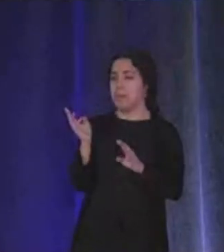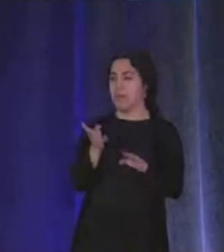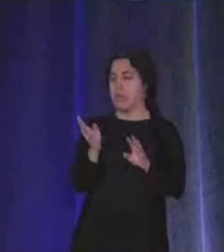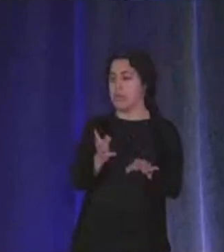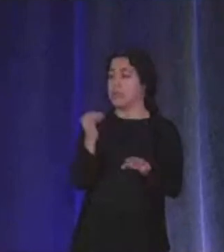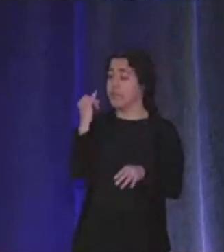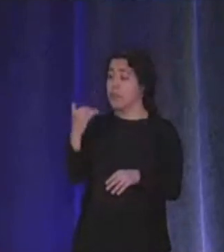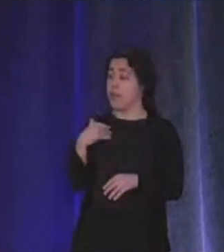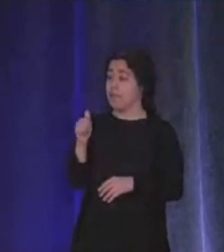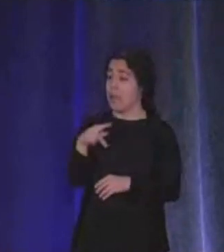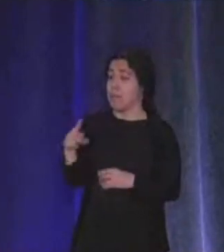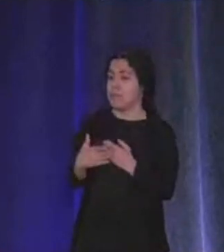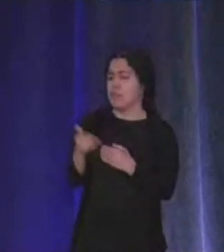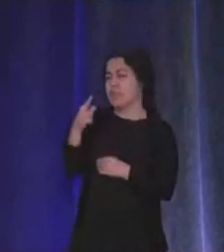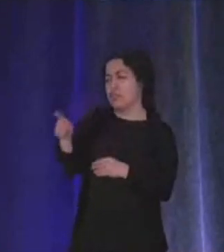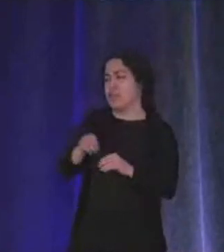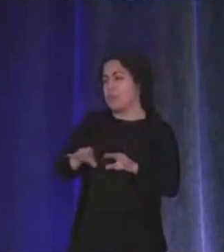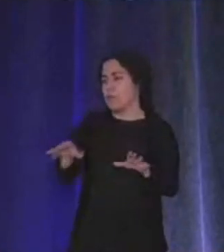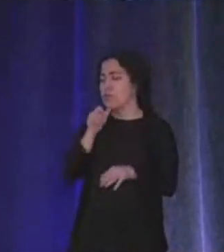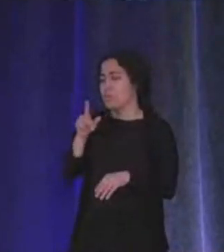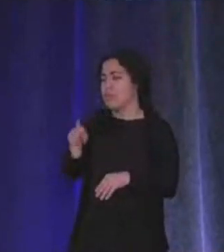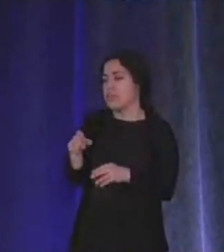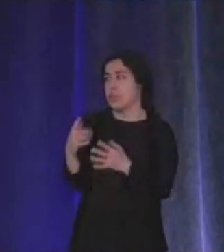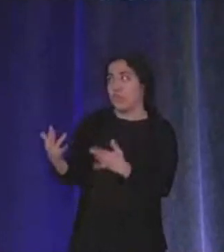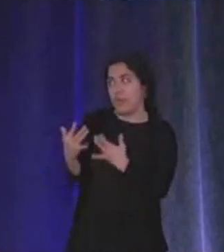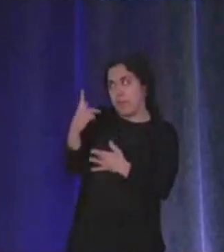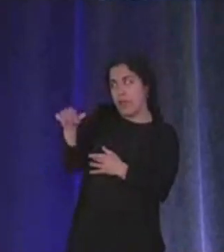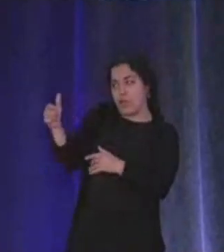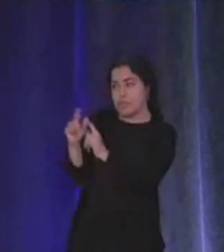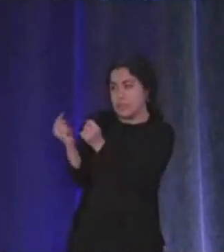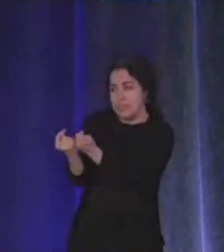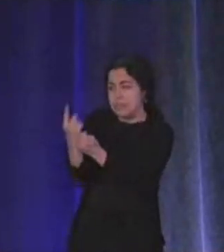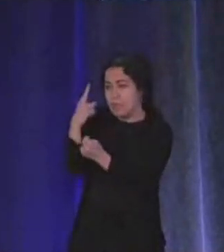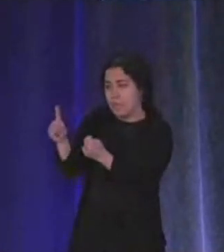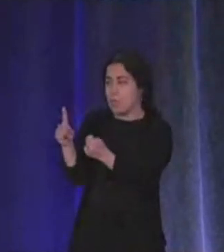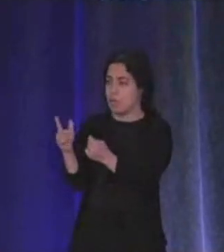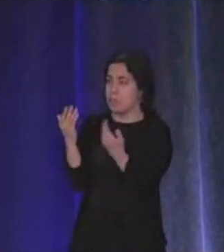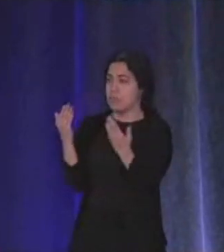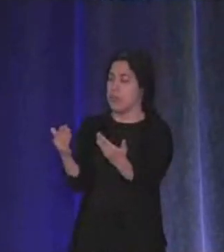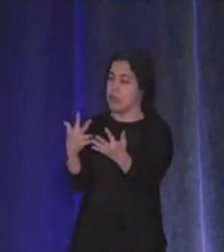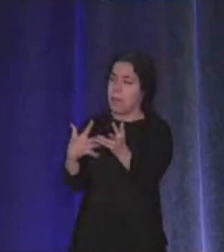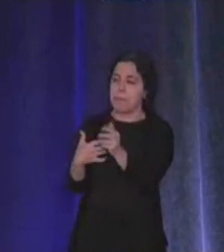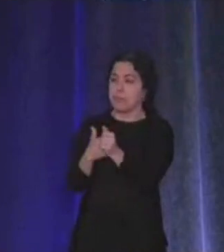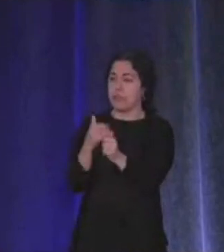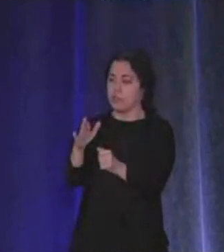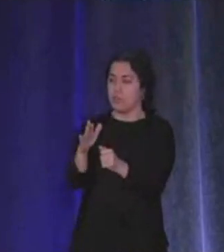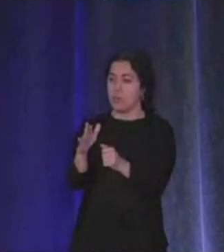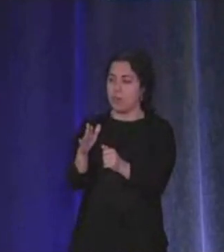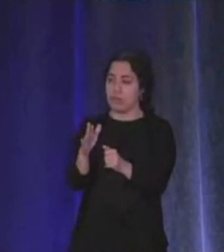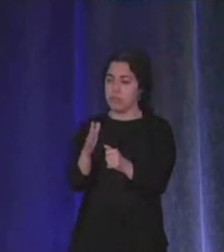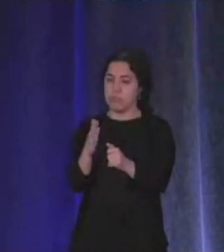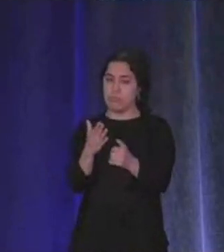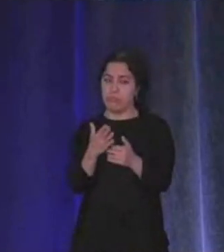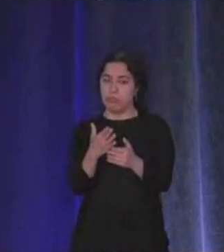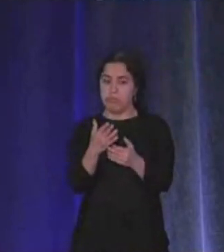You don't have to really wait on other teams in order to be able to make your updates and ship them.